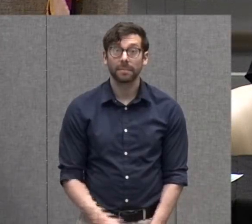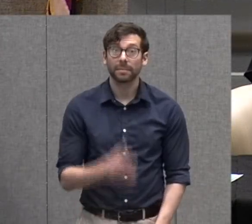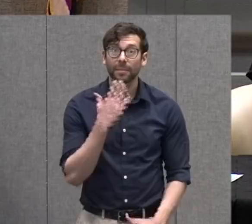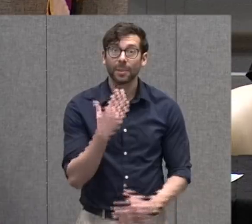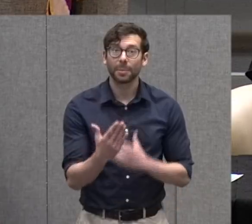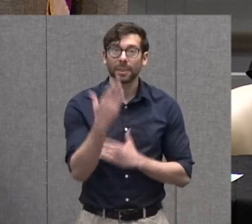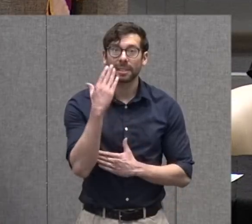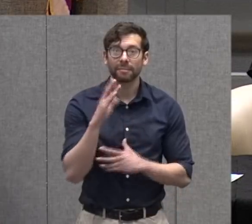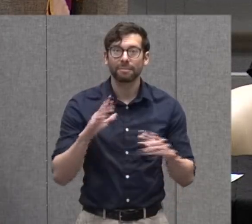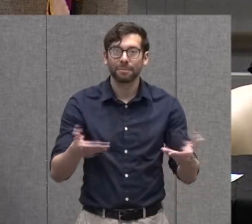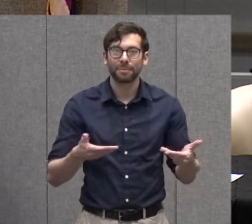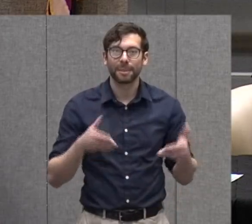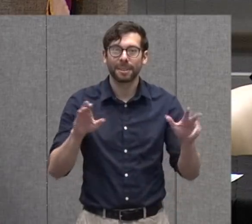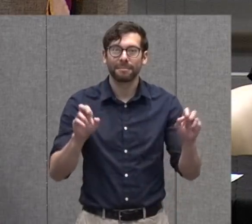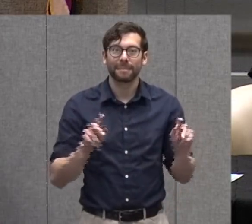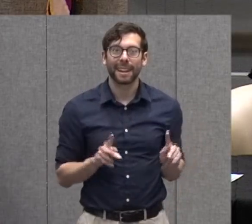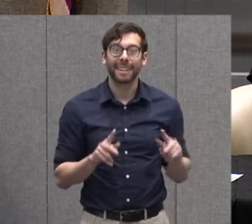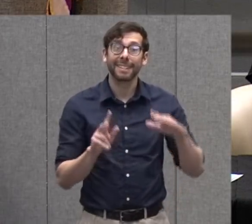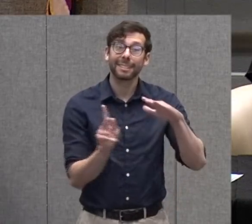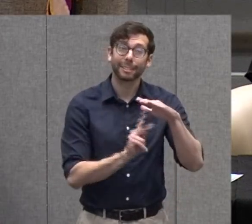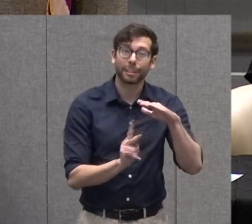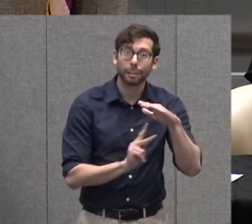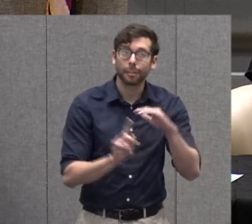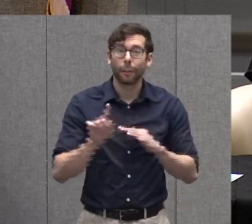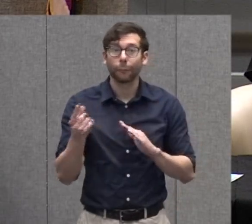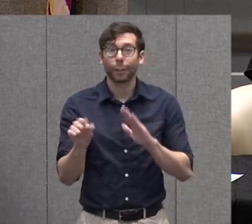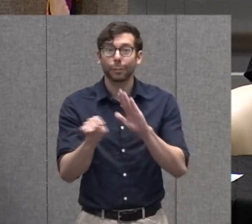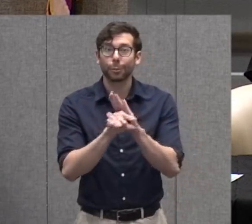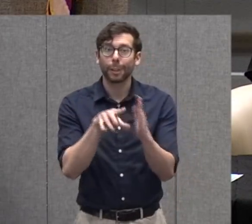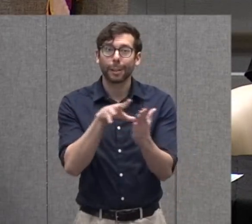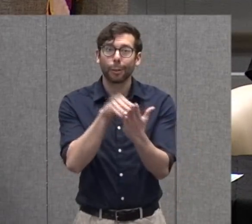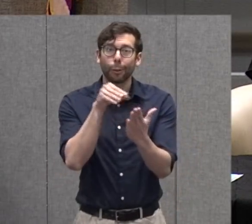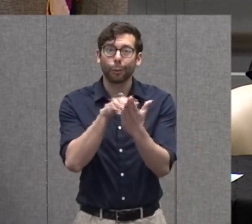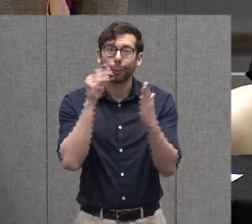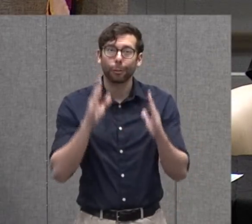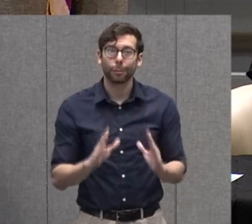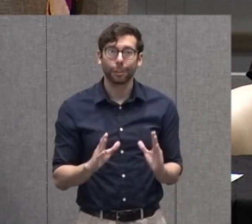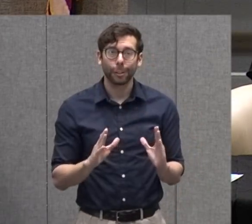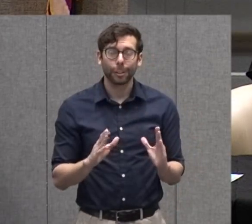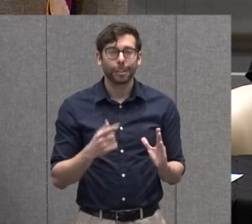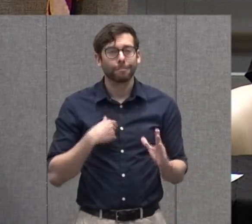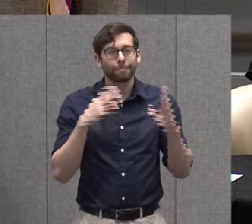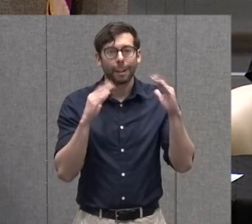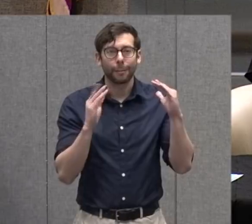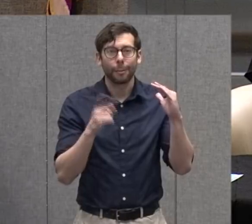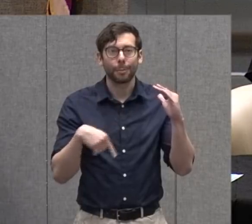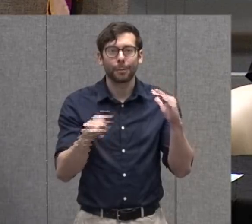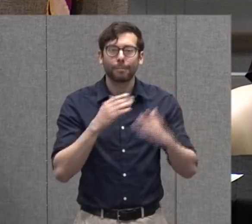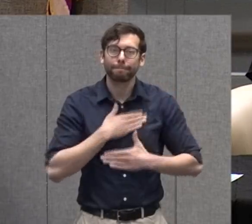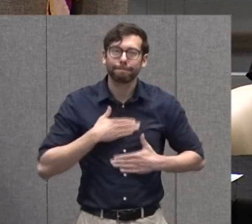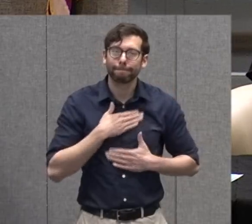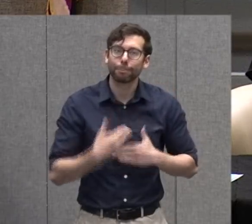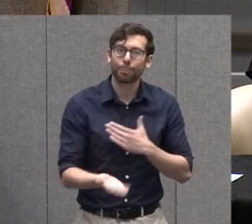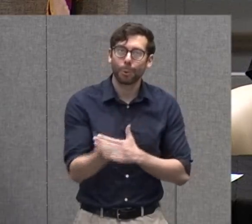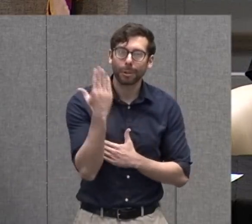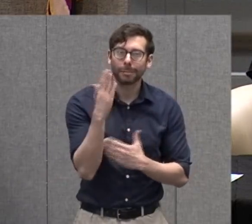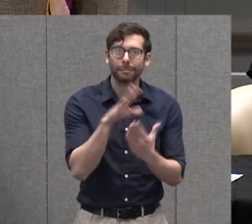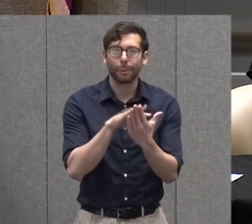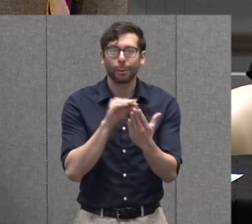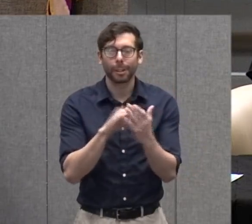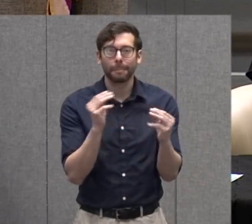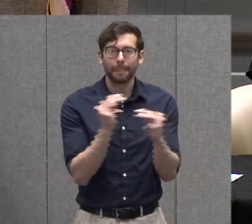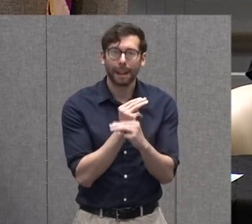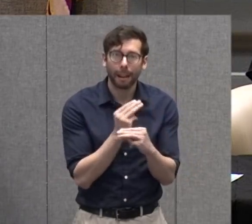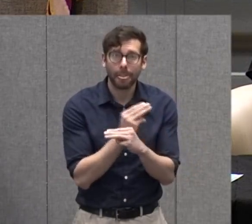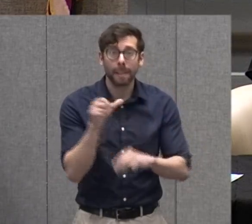Good morning and welcome back, kindergarten and first grade learners. I hope you've had such a great morning learning about math and